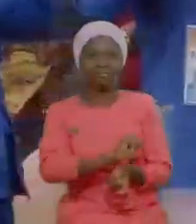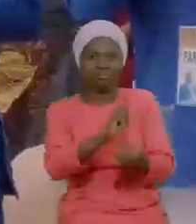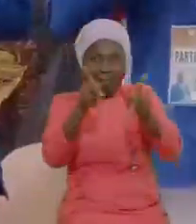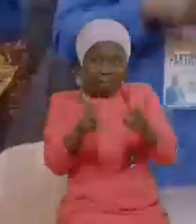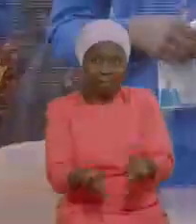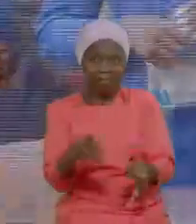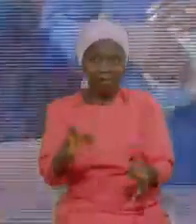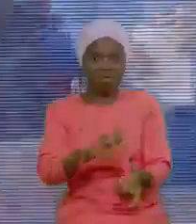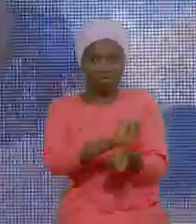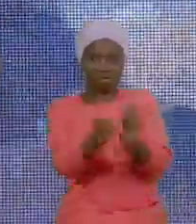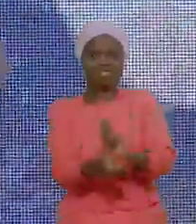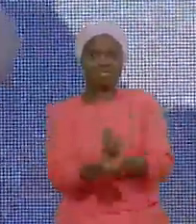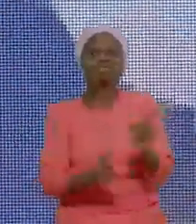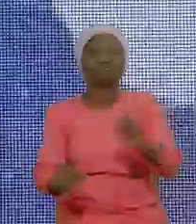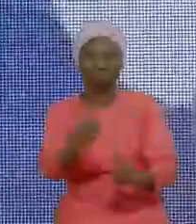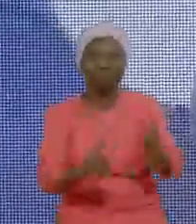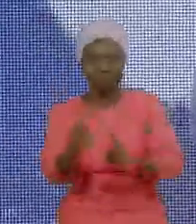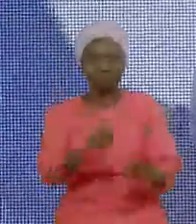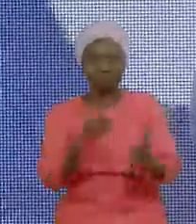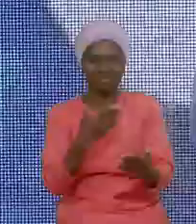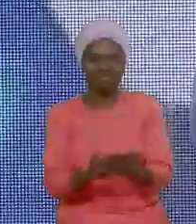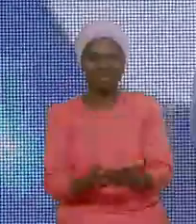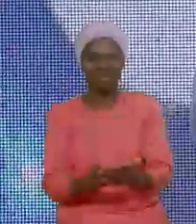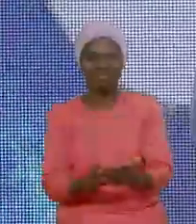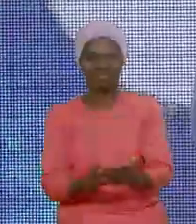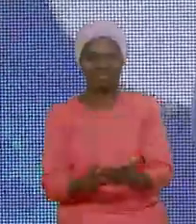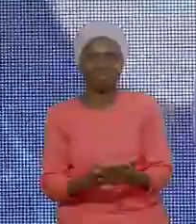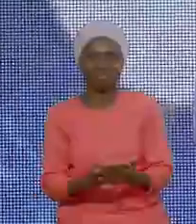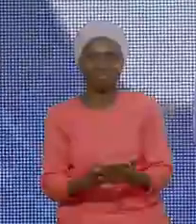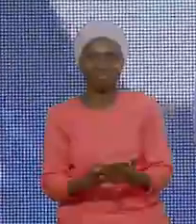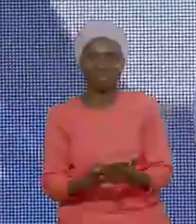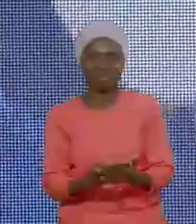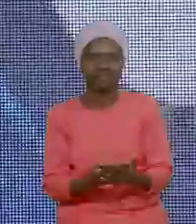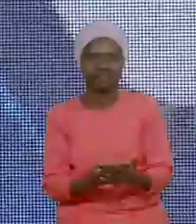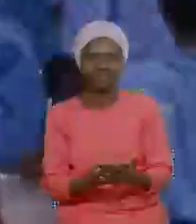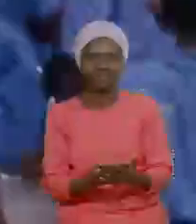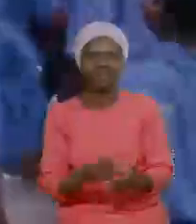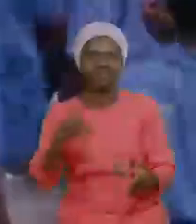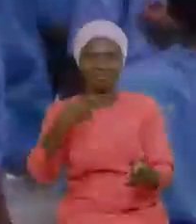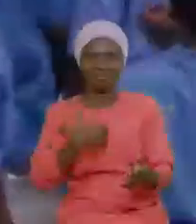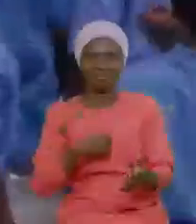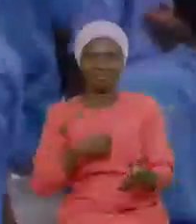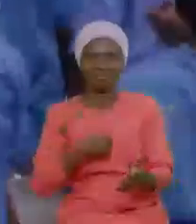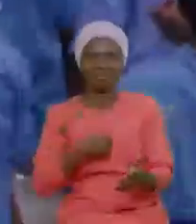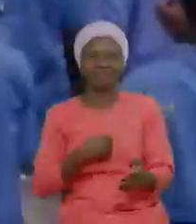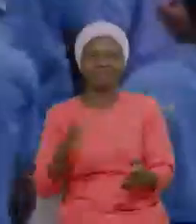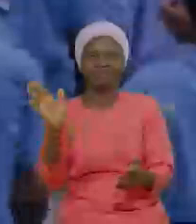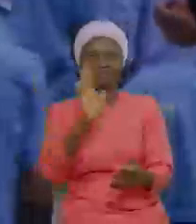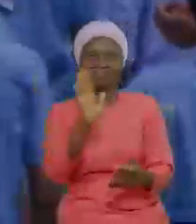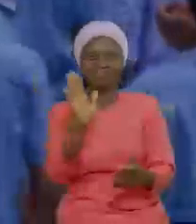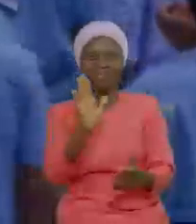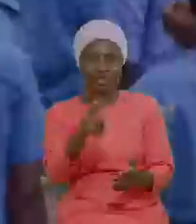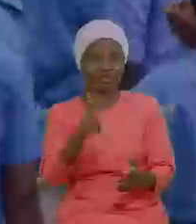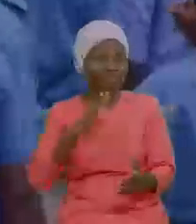hear my daughter's voice. Que j'entende la voix de ma fille d'abord. You're a daughter, you're a girl, you're